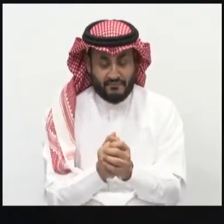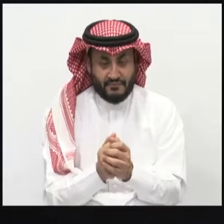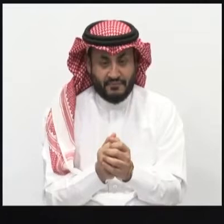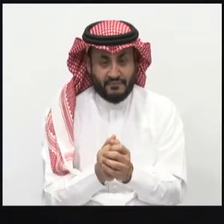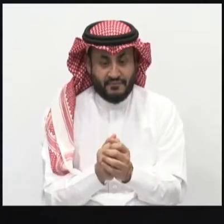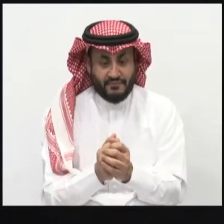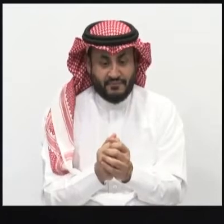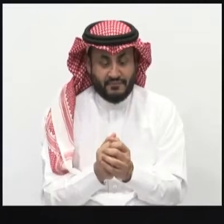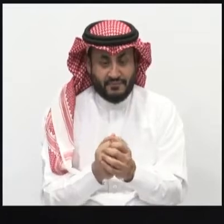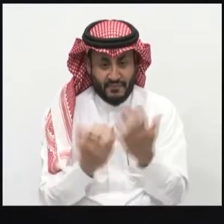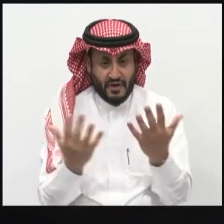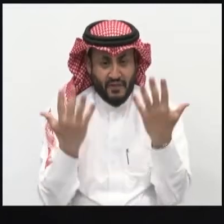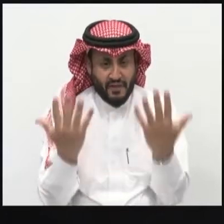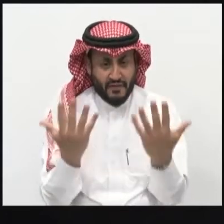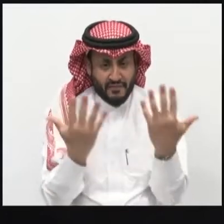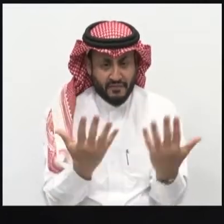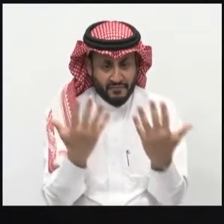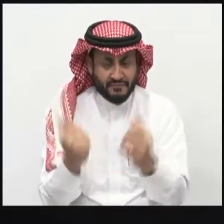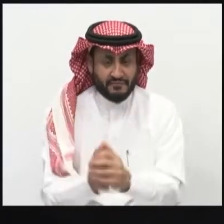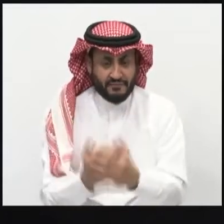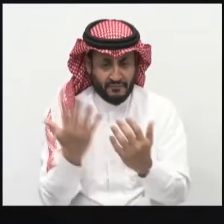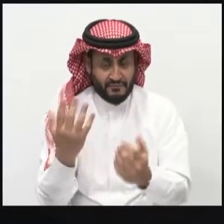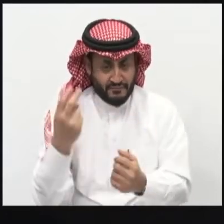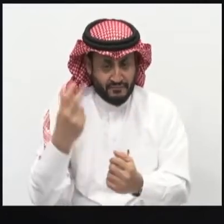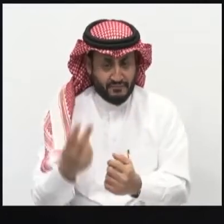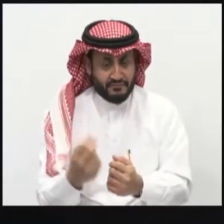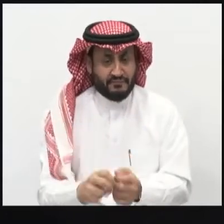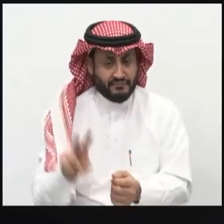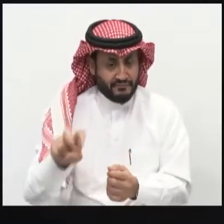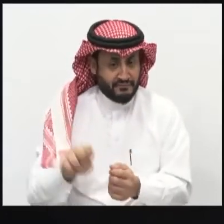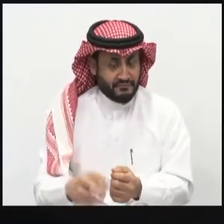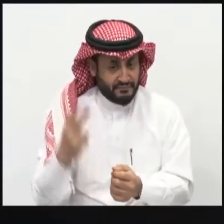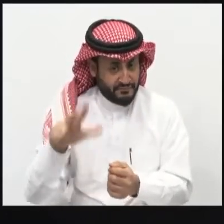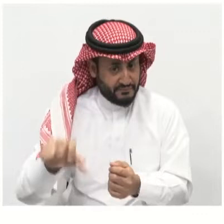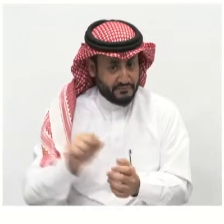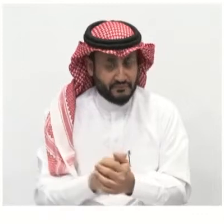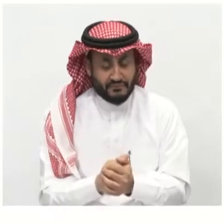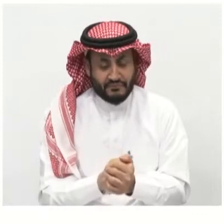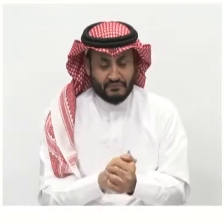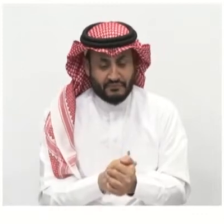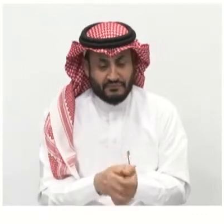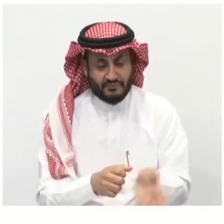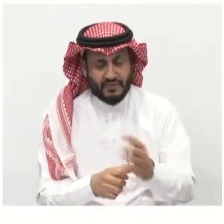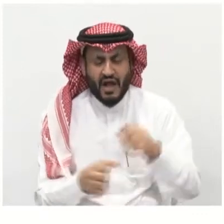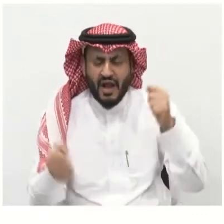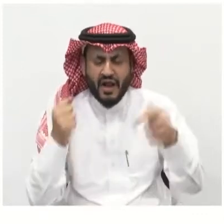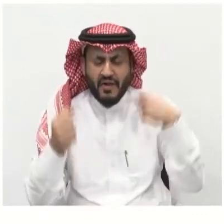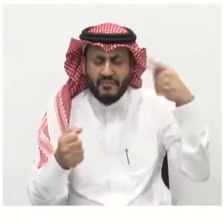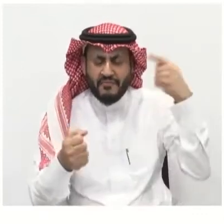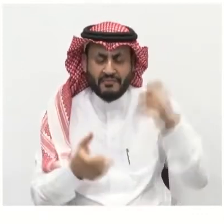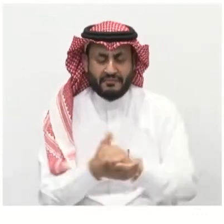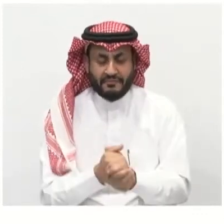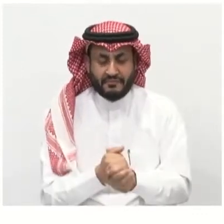learned to count in tens. 10, 20, 30. Okay, so now let's refresh our memories.